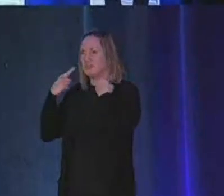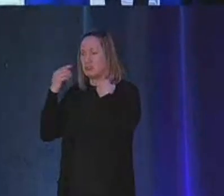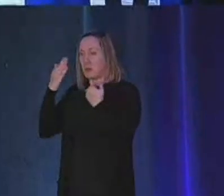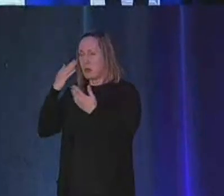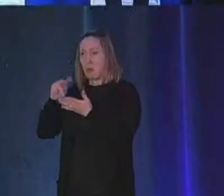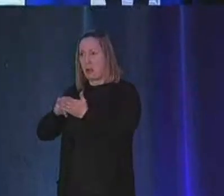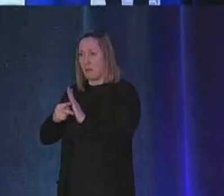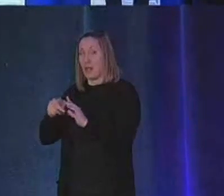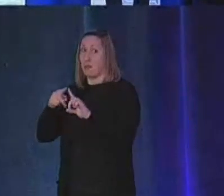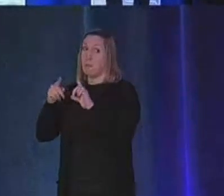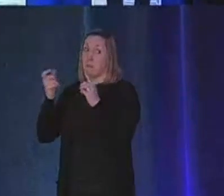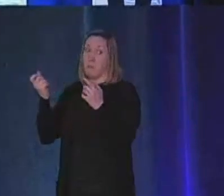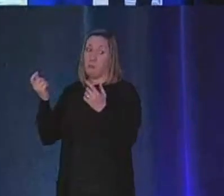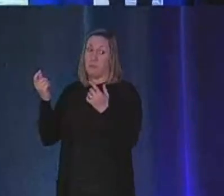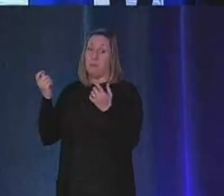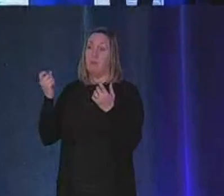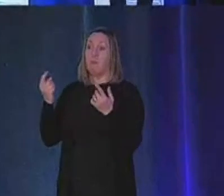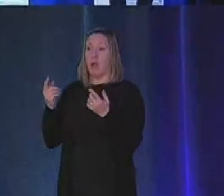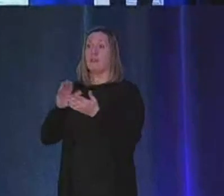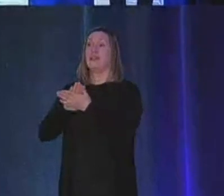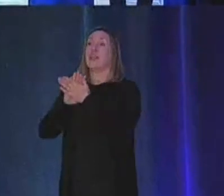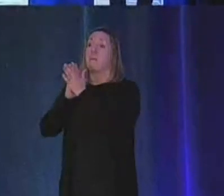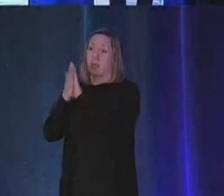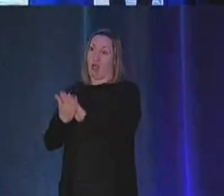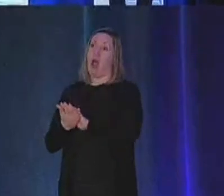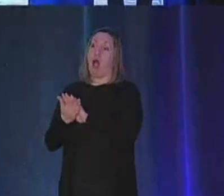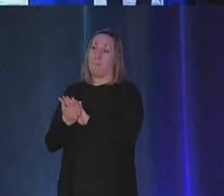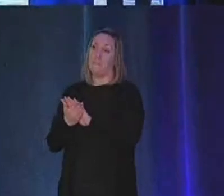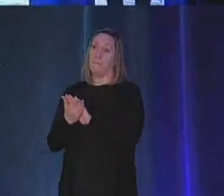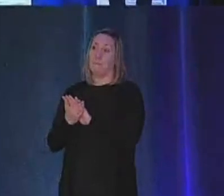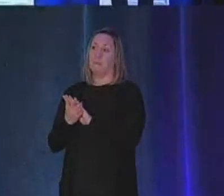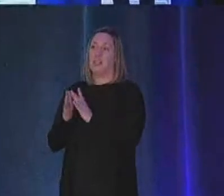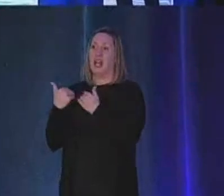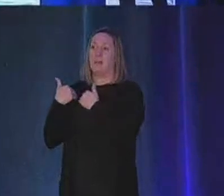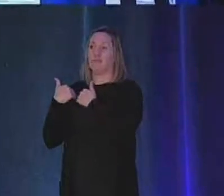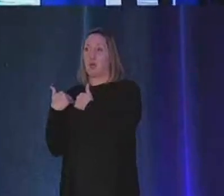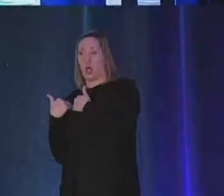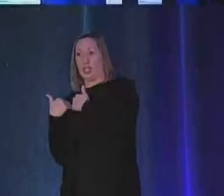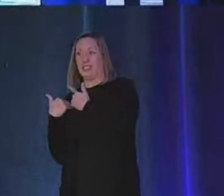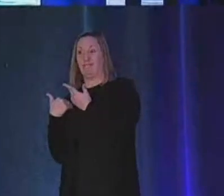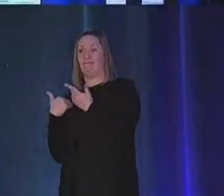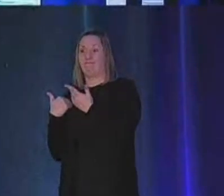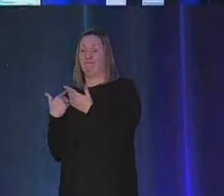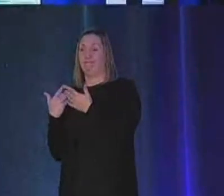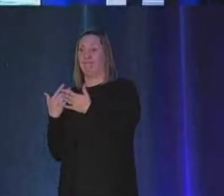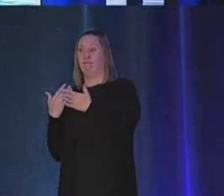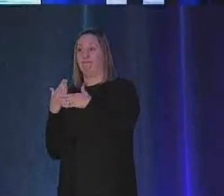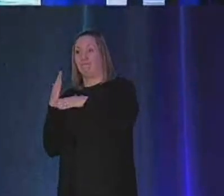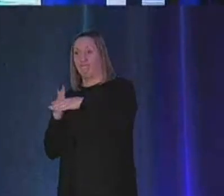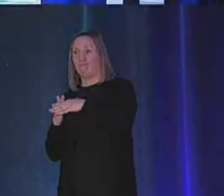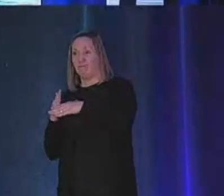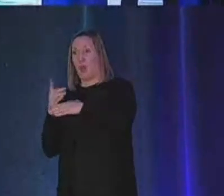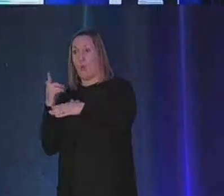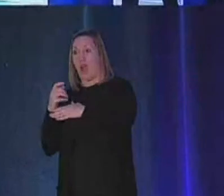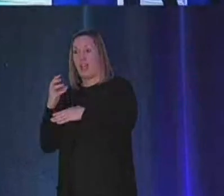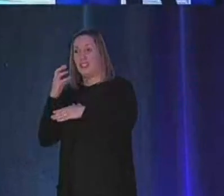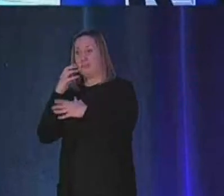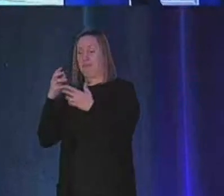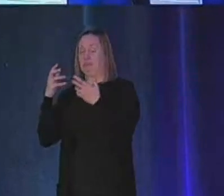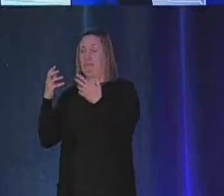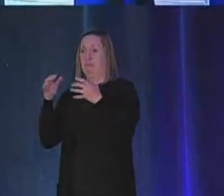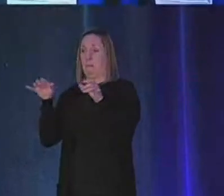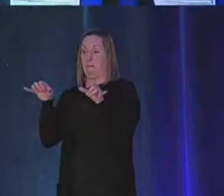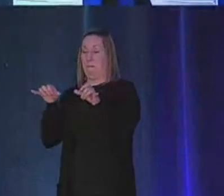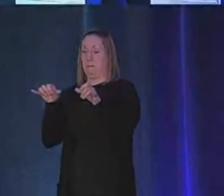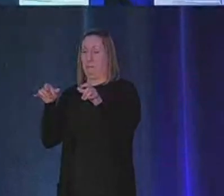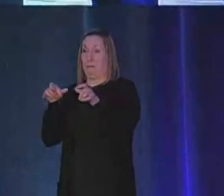about. But they've become, like I said, a bit of a burden, and that's because page weight. That's also